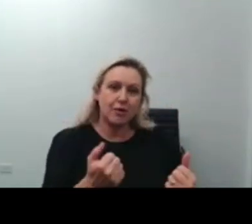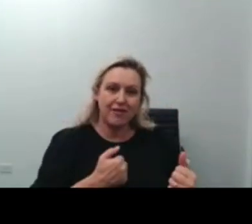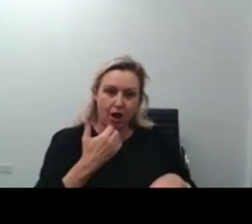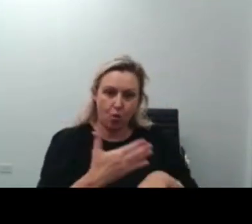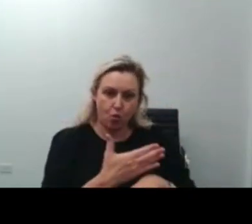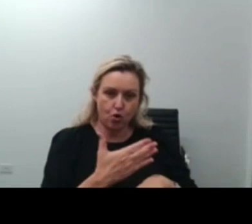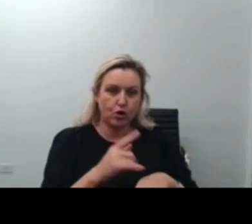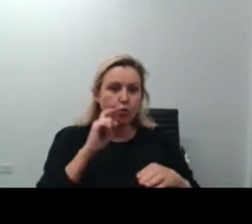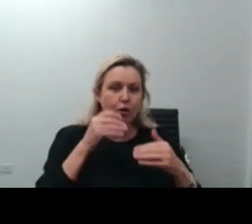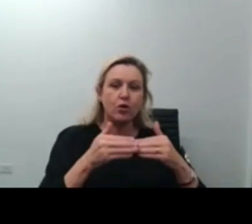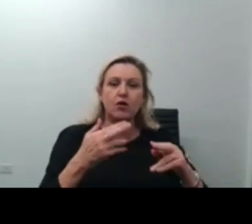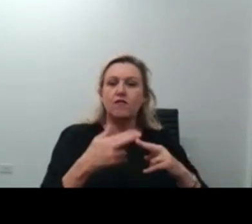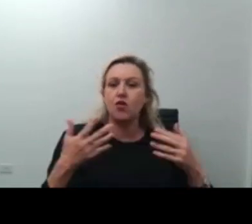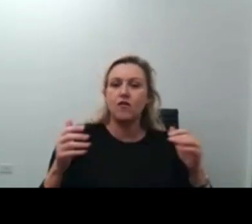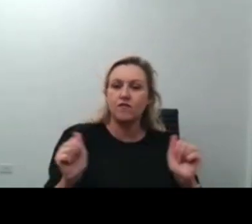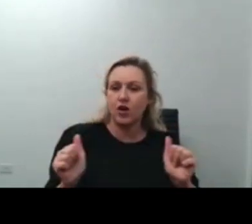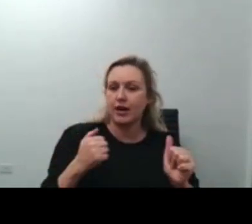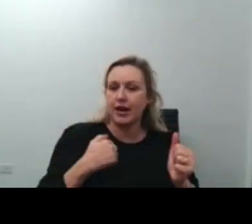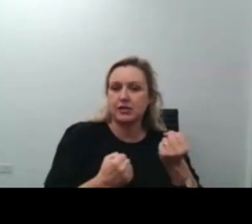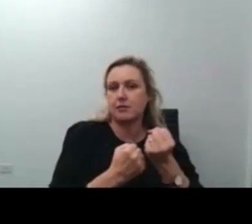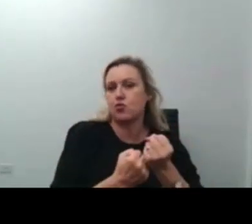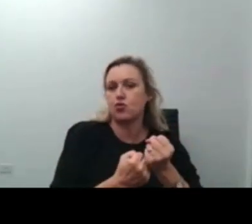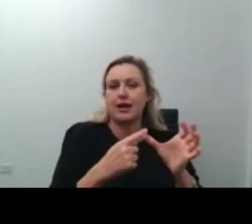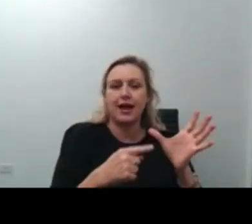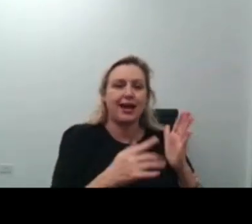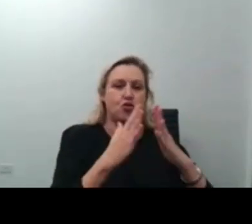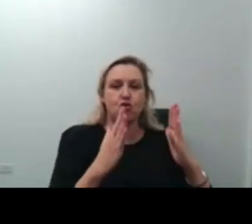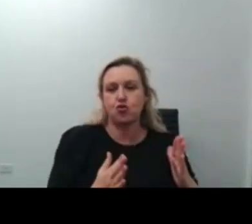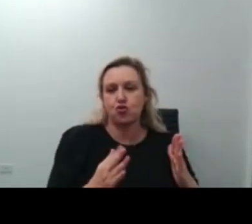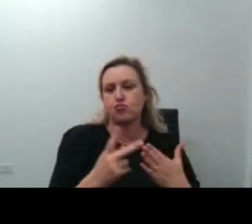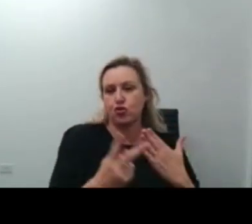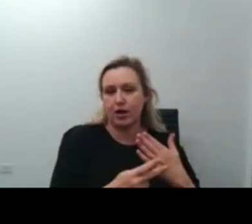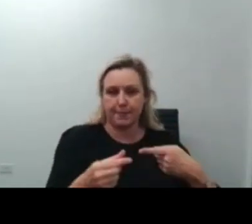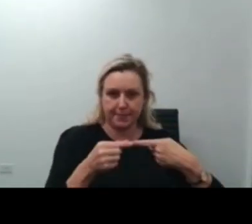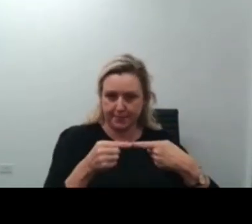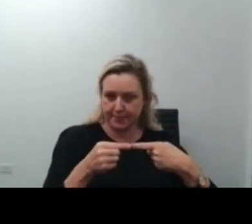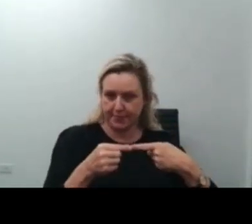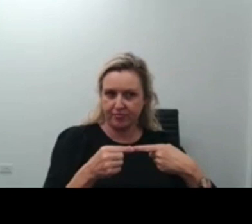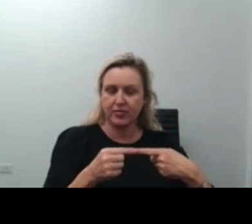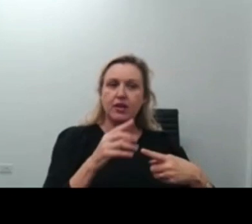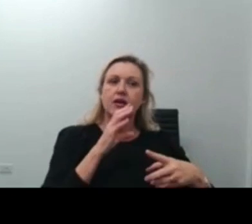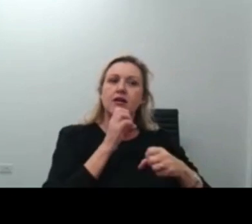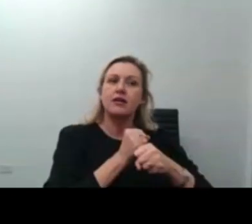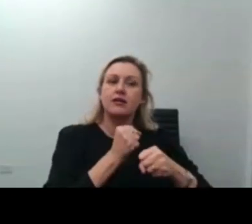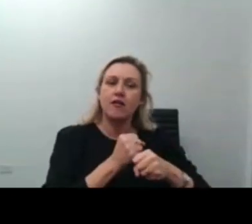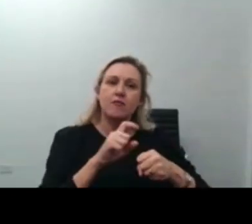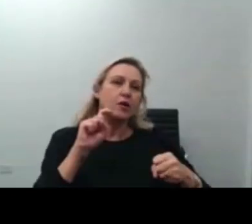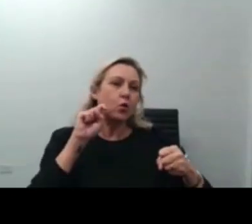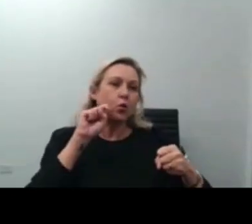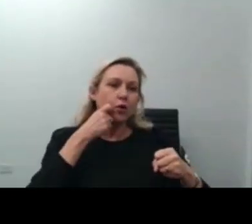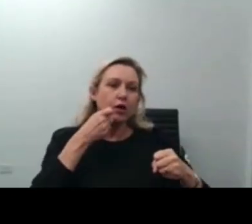doing to finalise the supported home program. So firstly, the government will